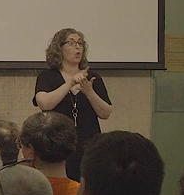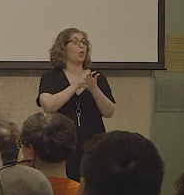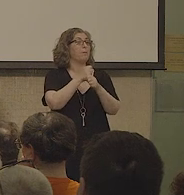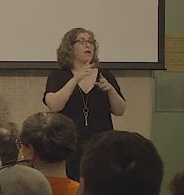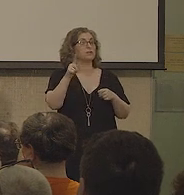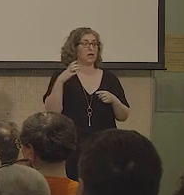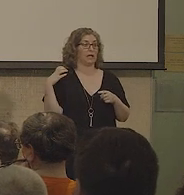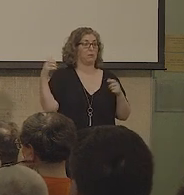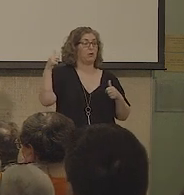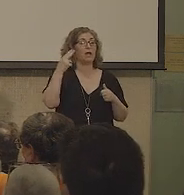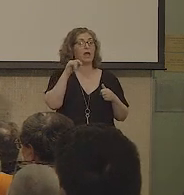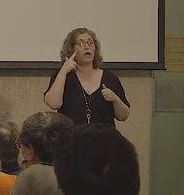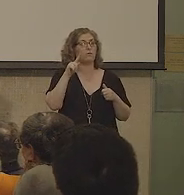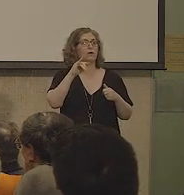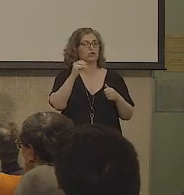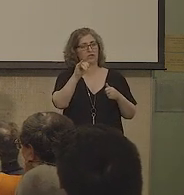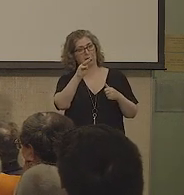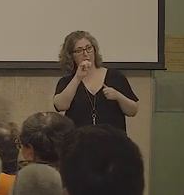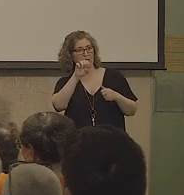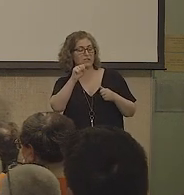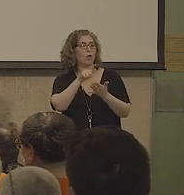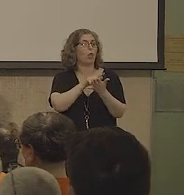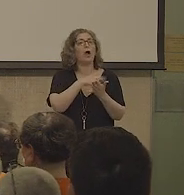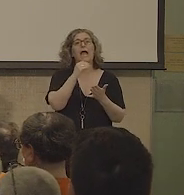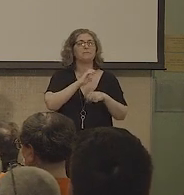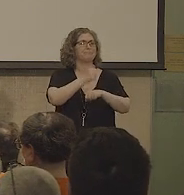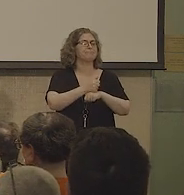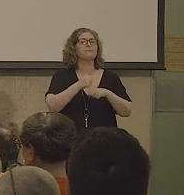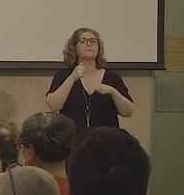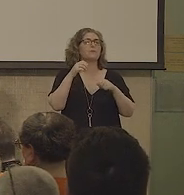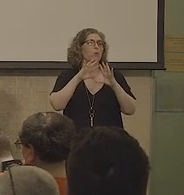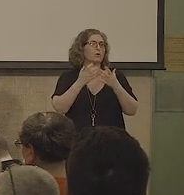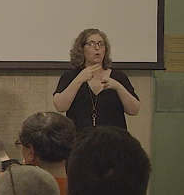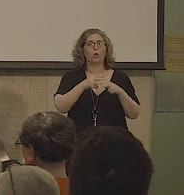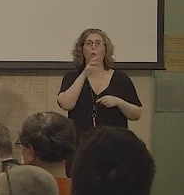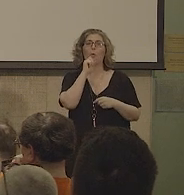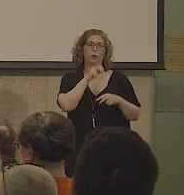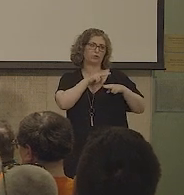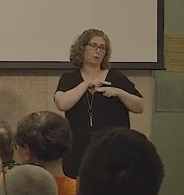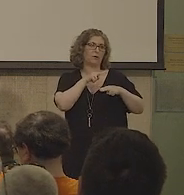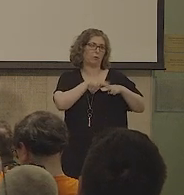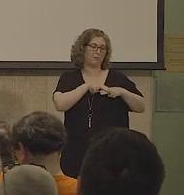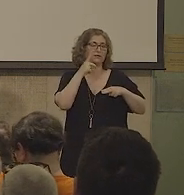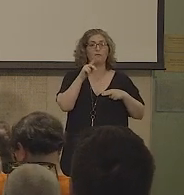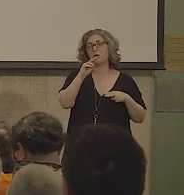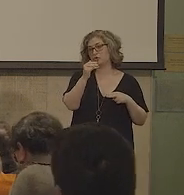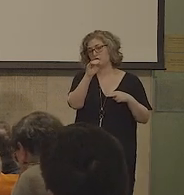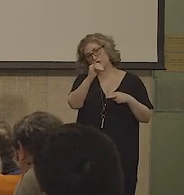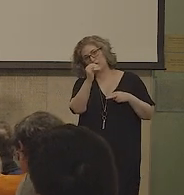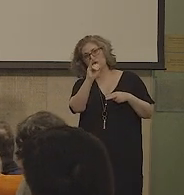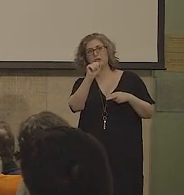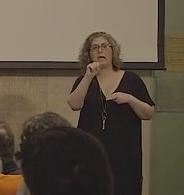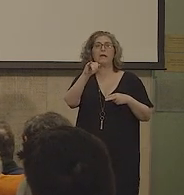introduce Jaime's law. He started a foundation called Orange Ribbons for Jaime. He will tell us about both this evening, and we've also